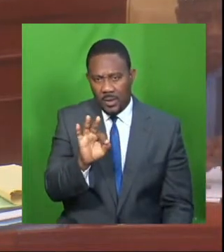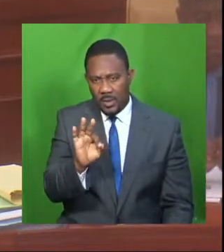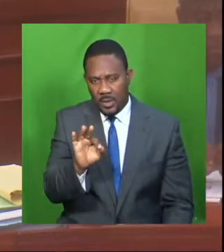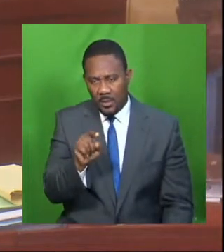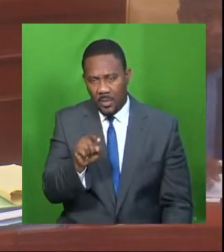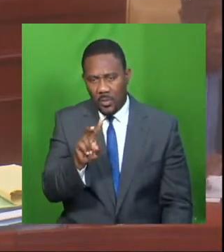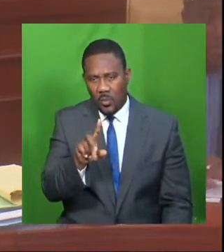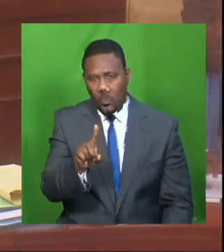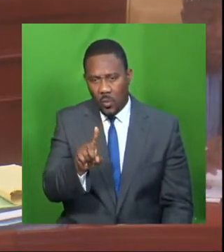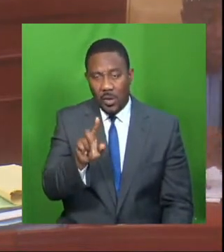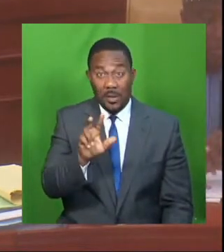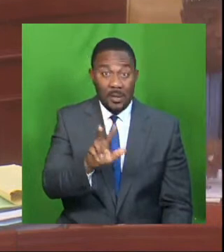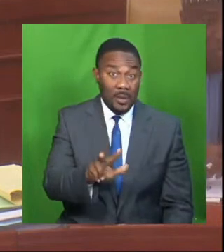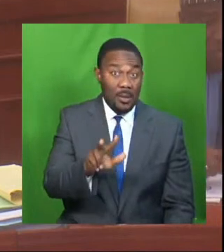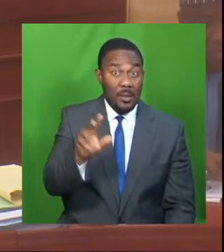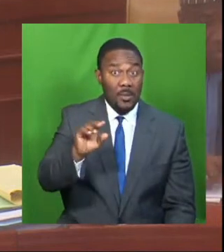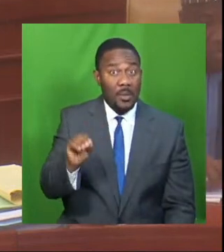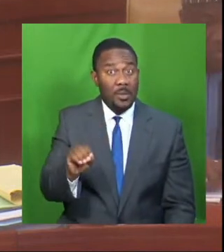ready.